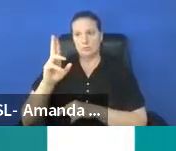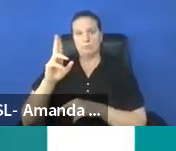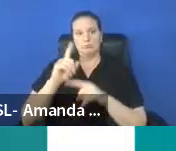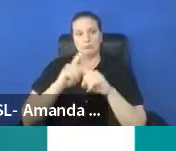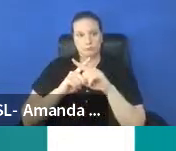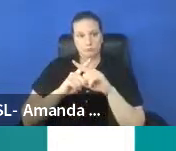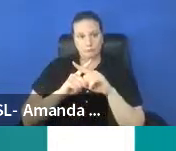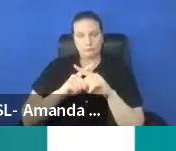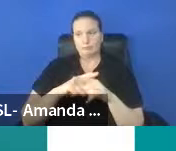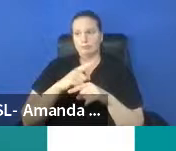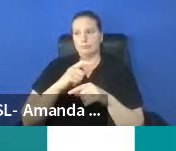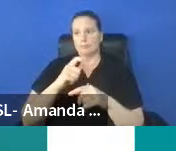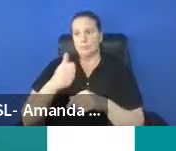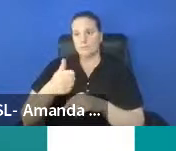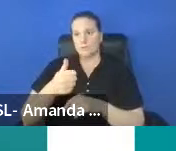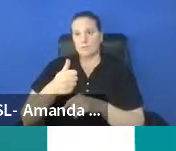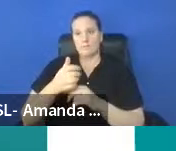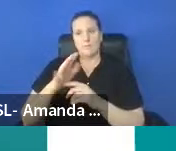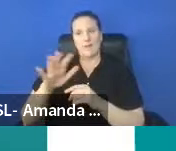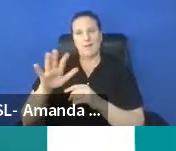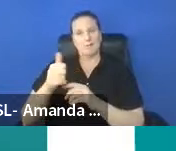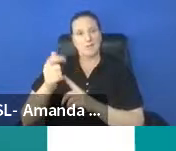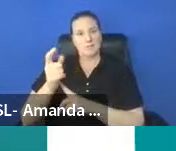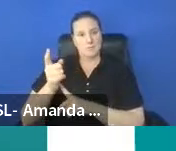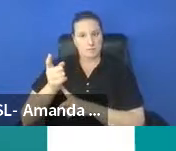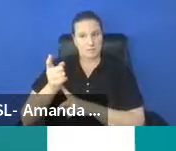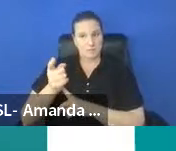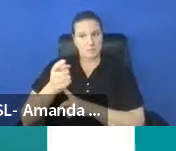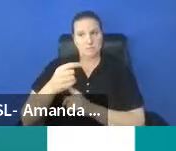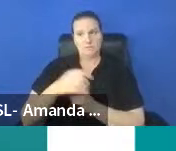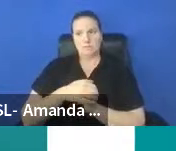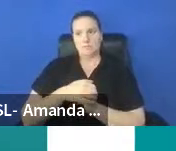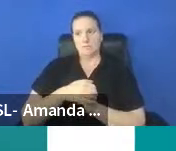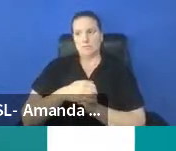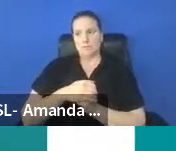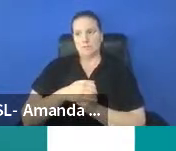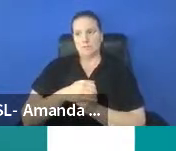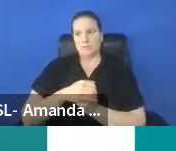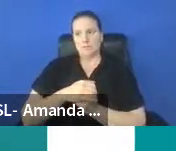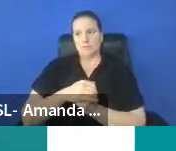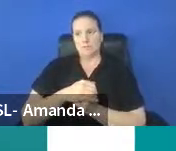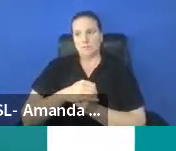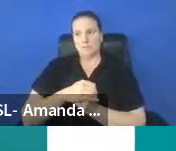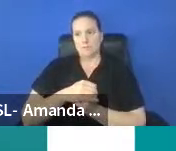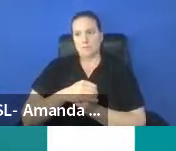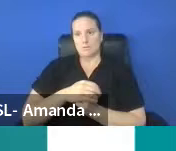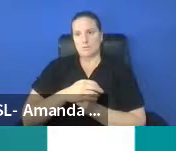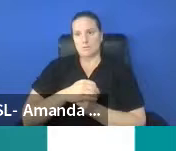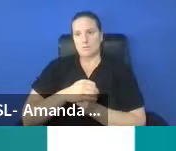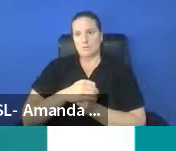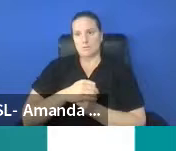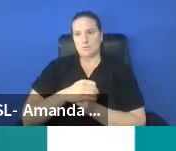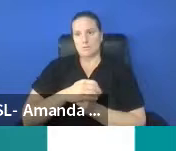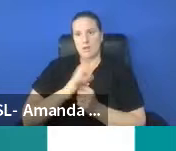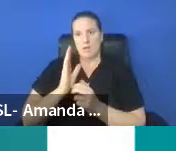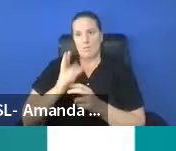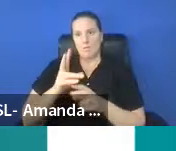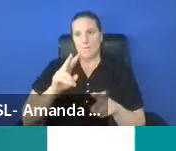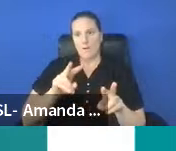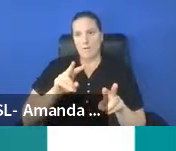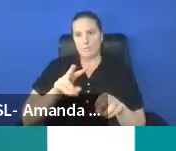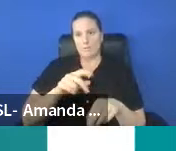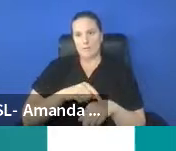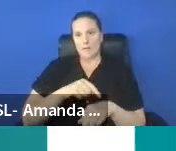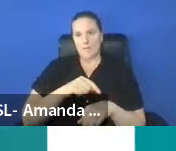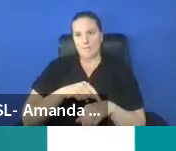We do have about 10 minutes, and I will be monitoring the time.